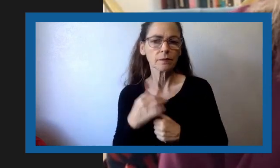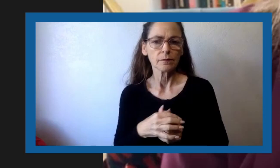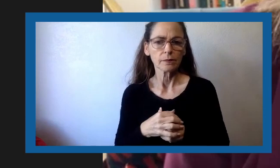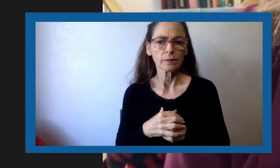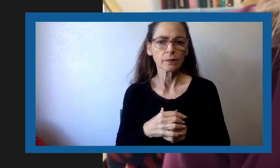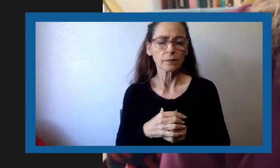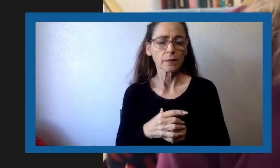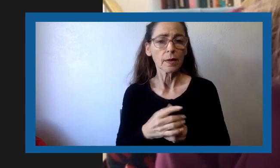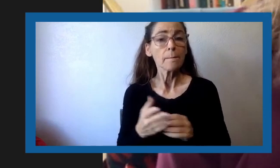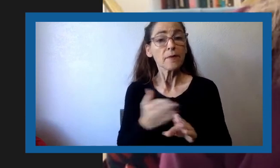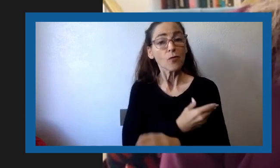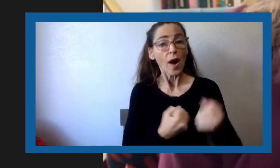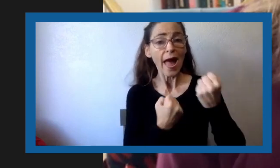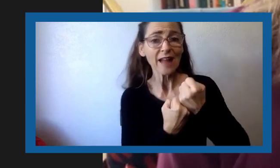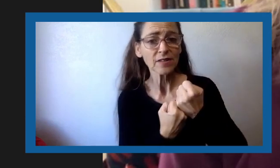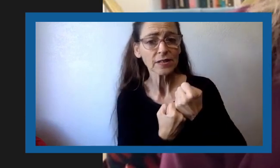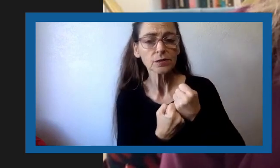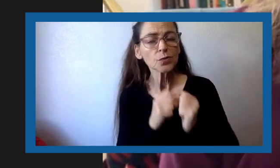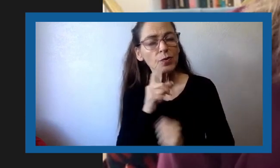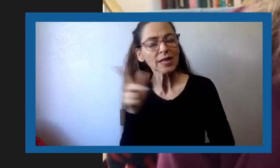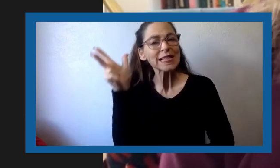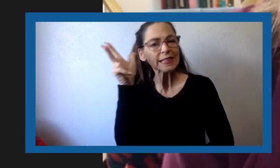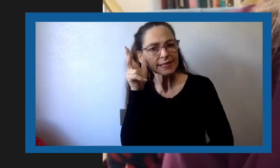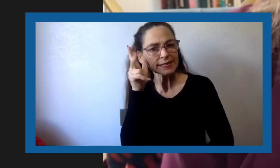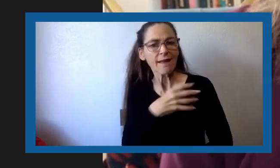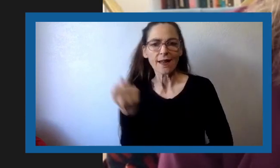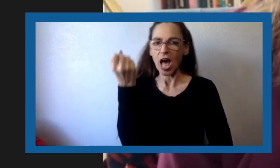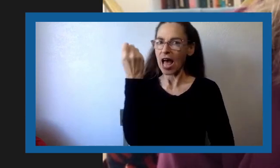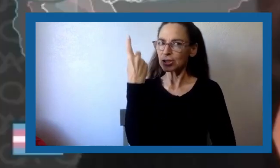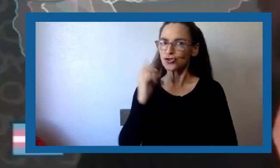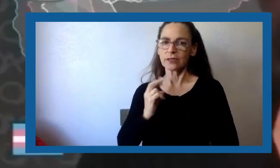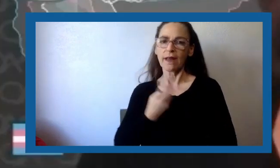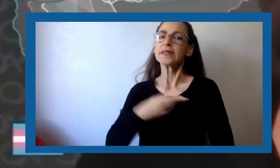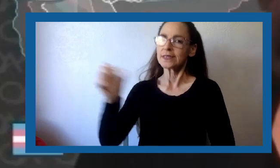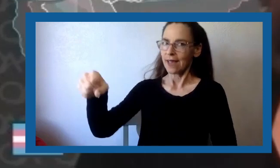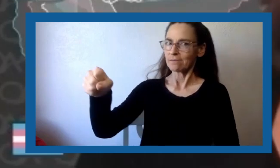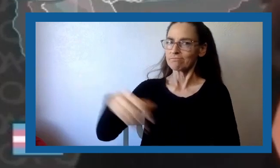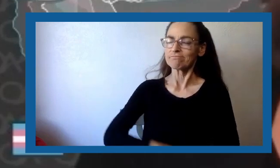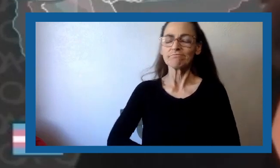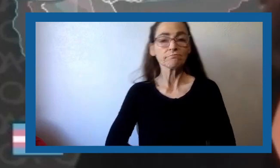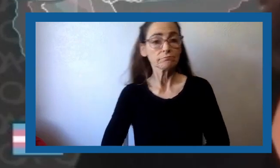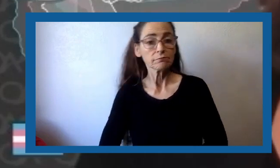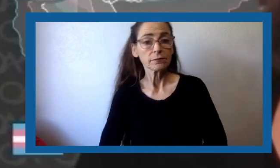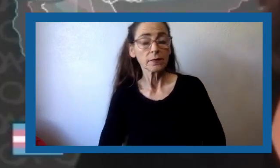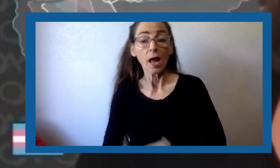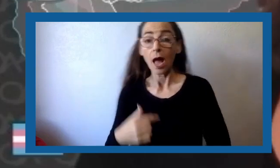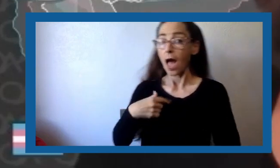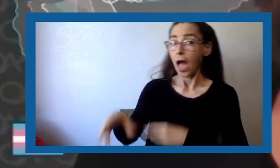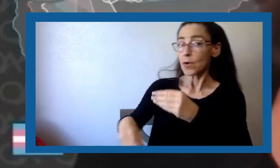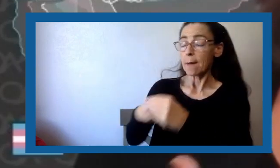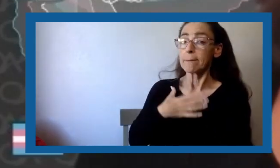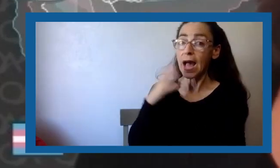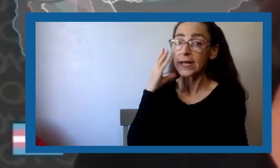any advocacy, is being able to listen to us and understand us. Yeah. And I would add, from my